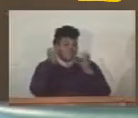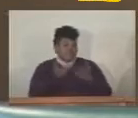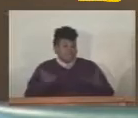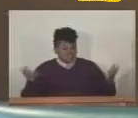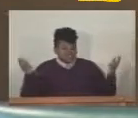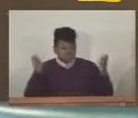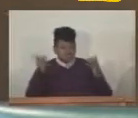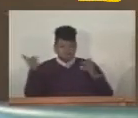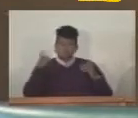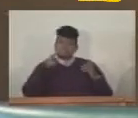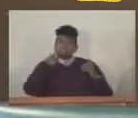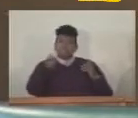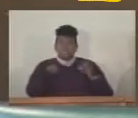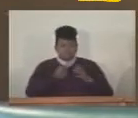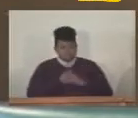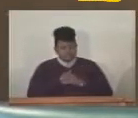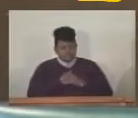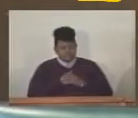He said,